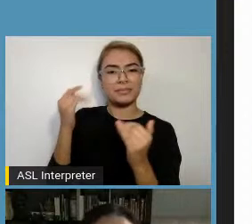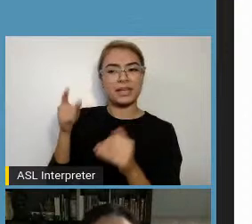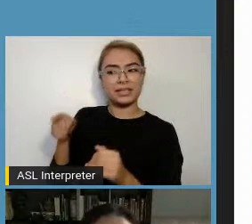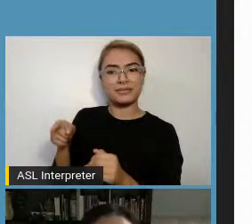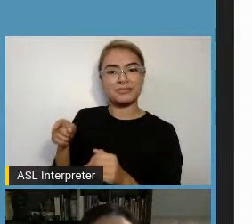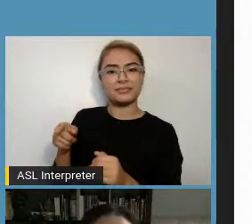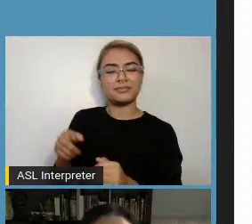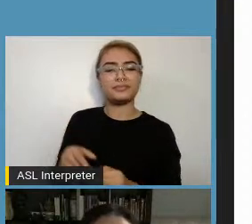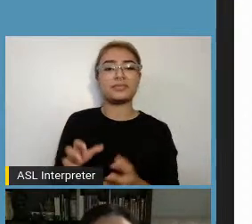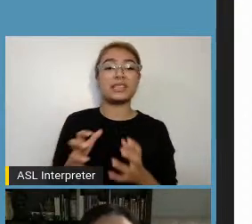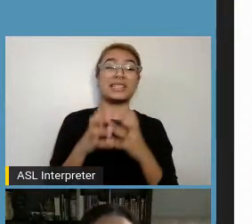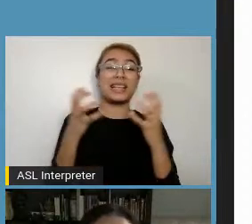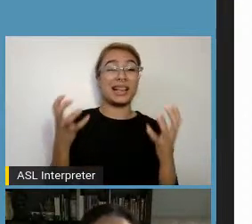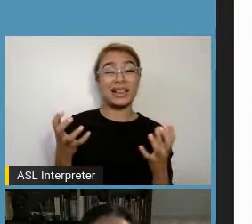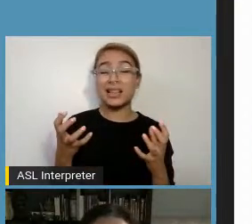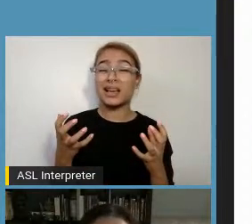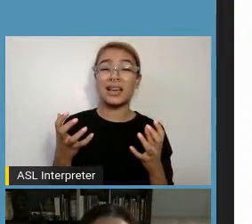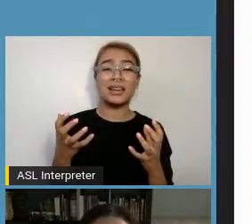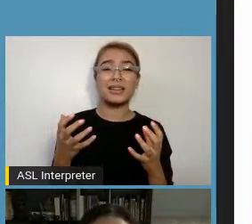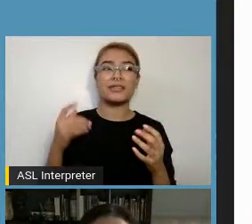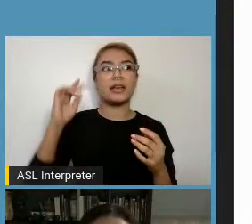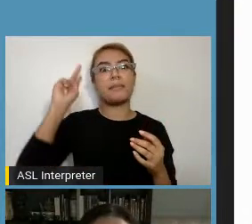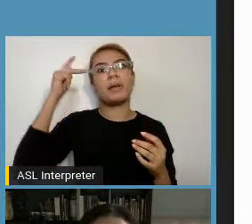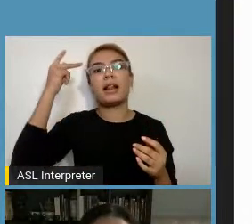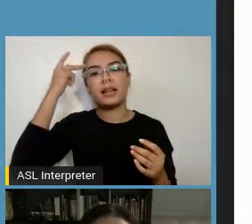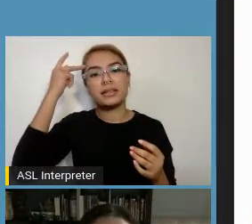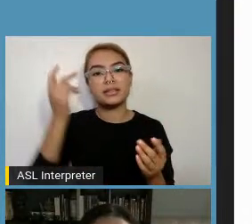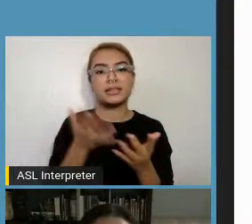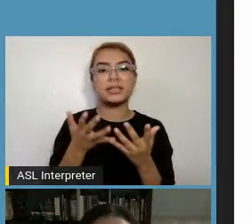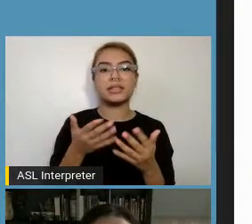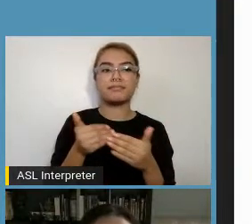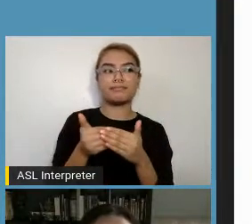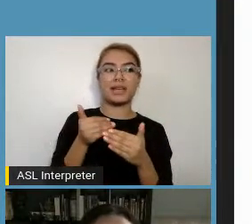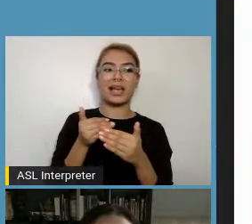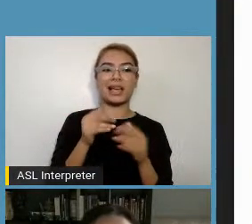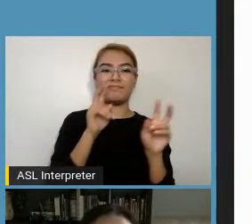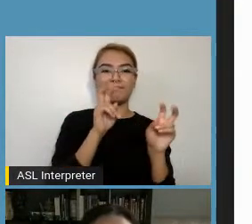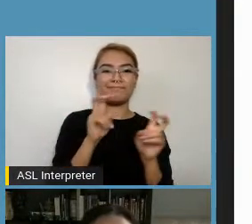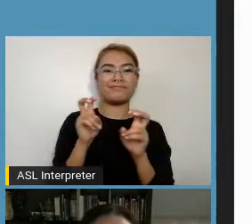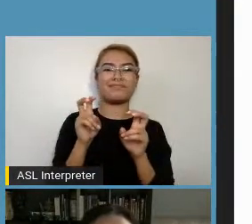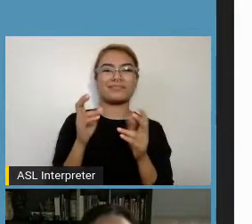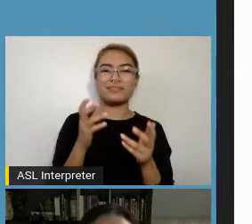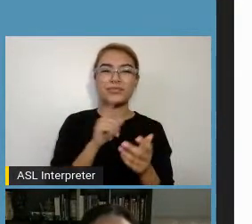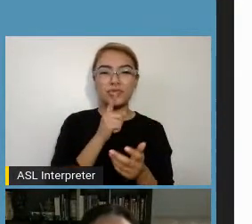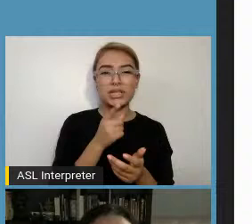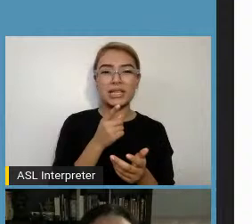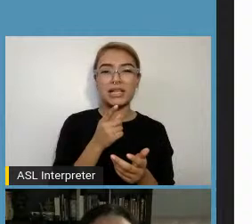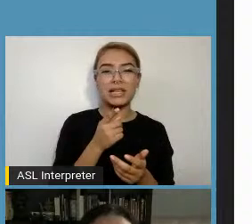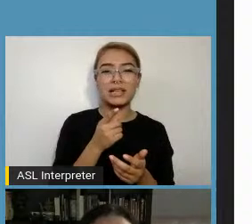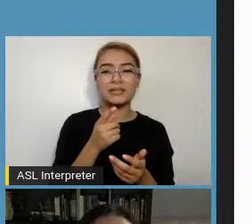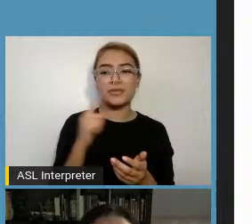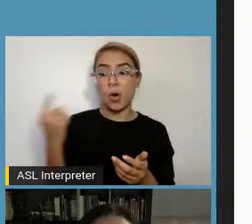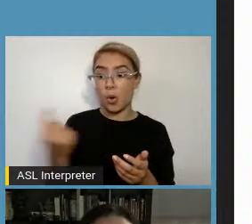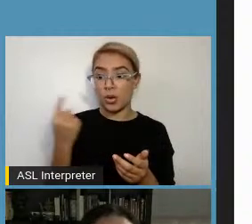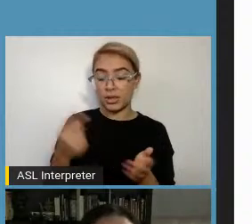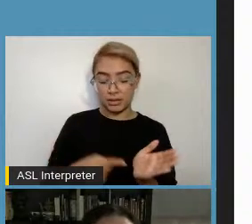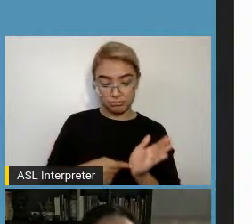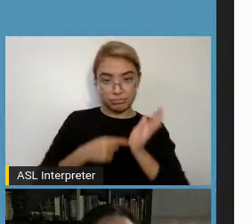but there's a lot of politics and things behind some of these issues, that just putting